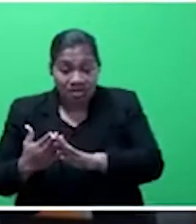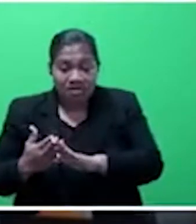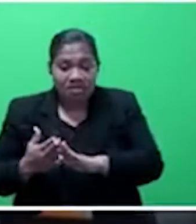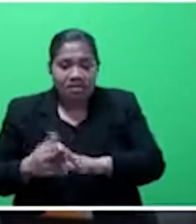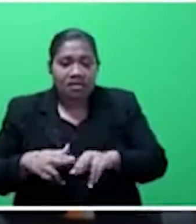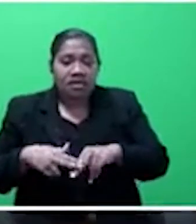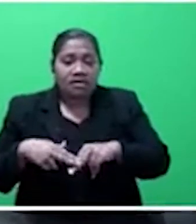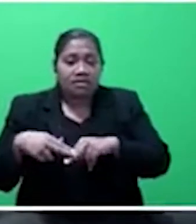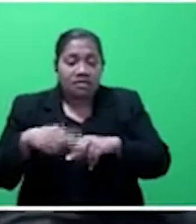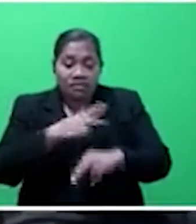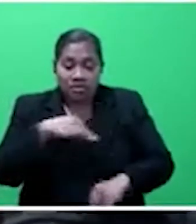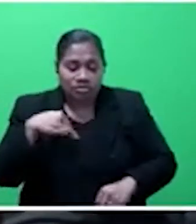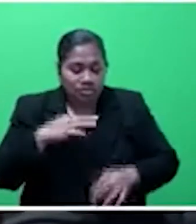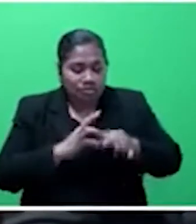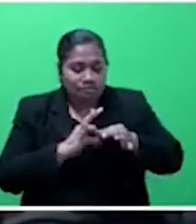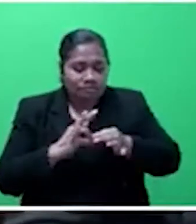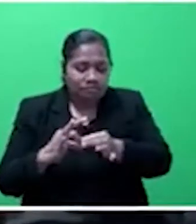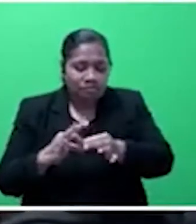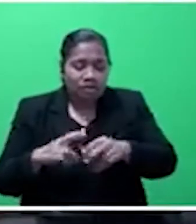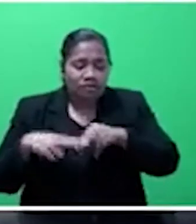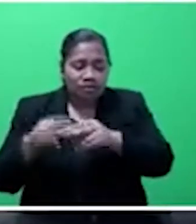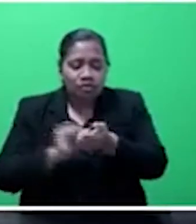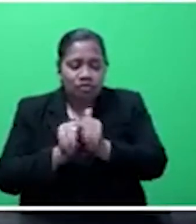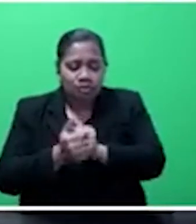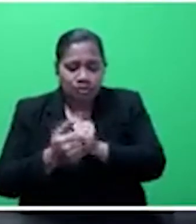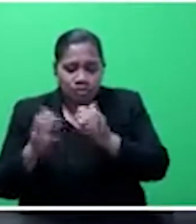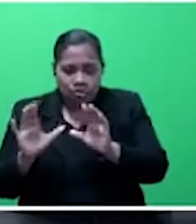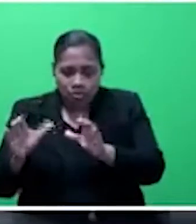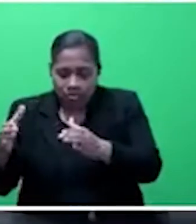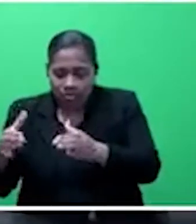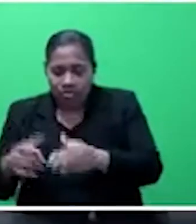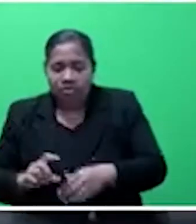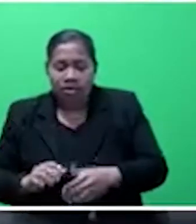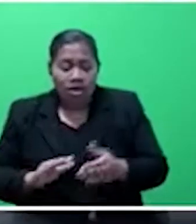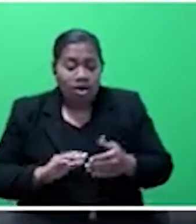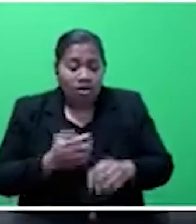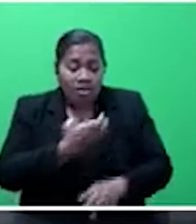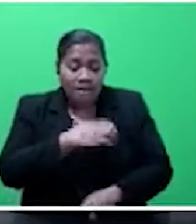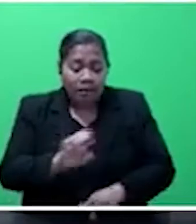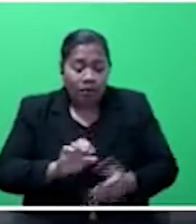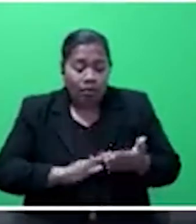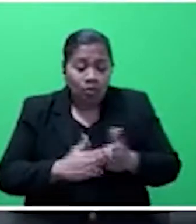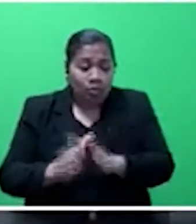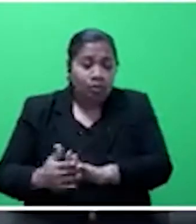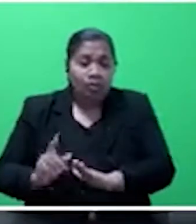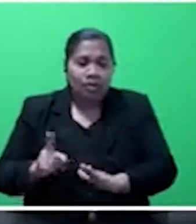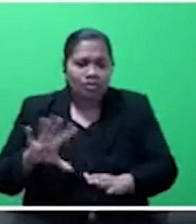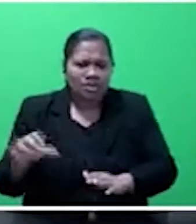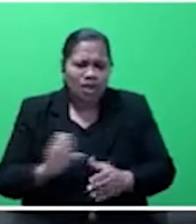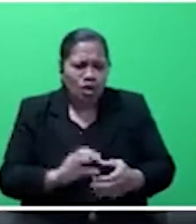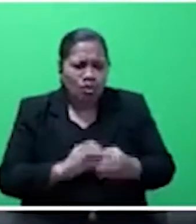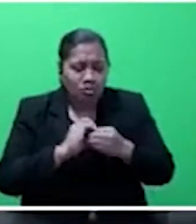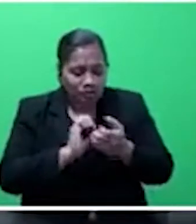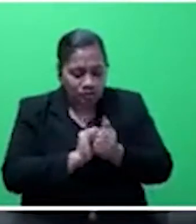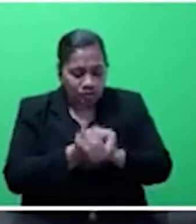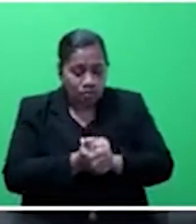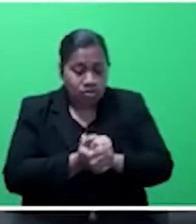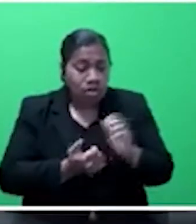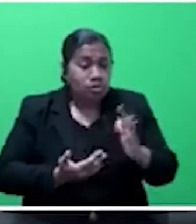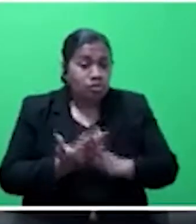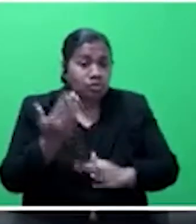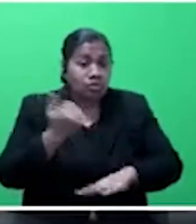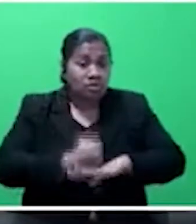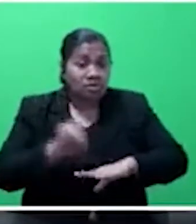Sports Commission in empowering communities to take ownership of sport. The Commission, through government funding, have helped set